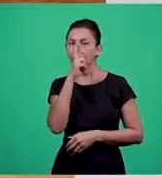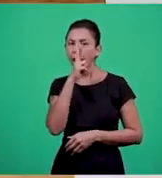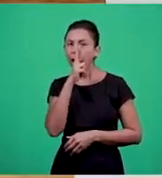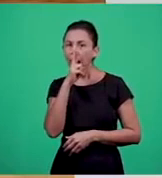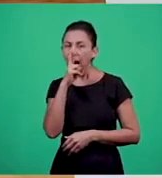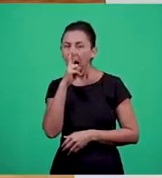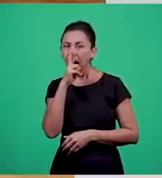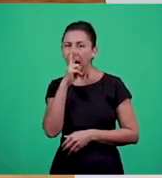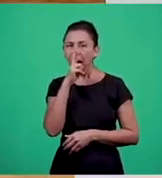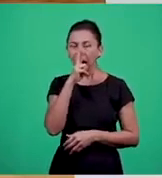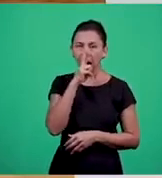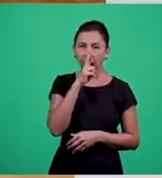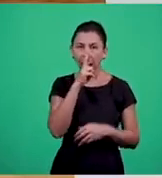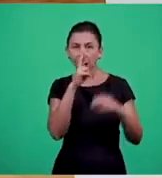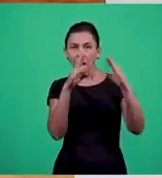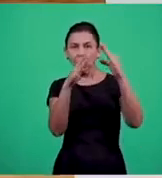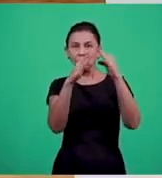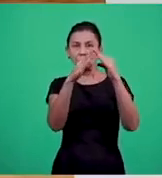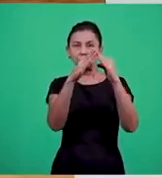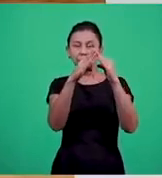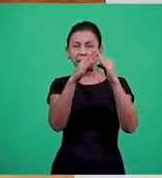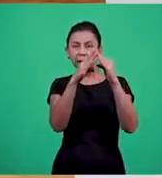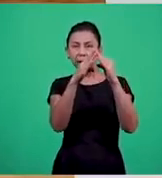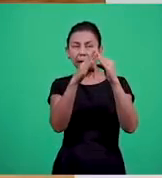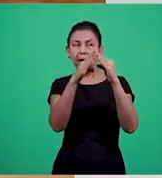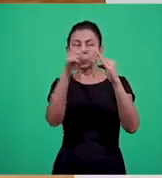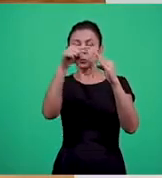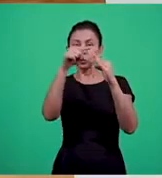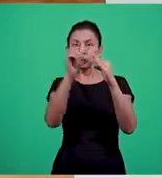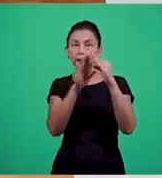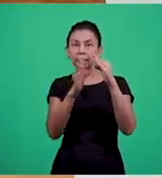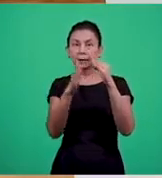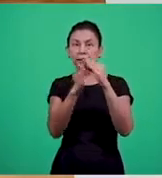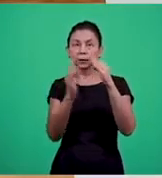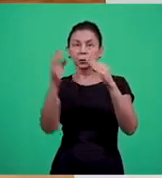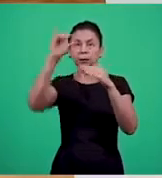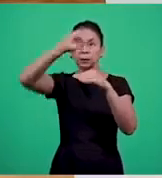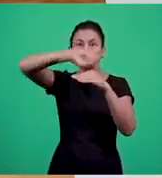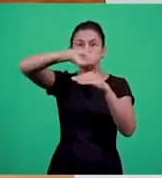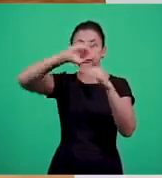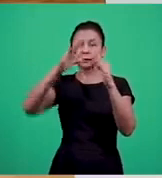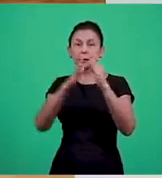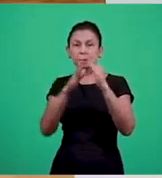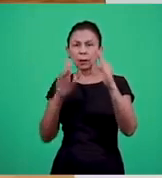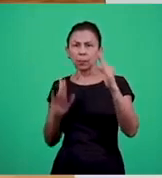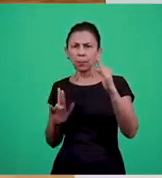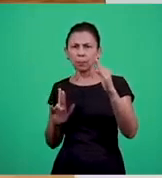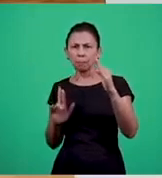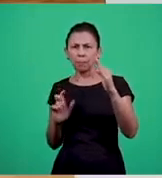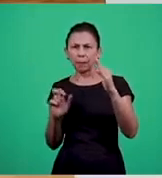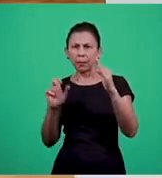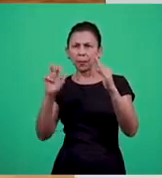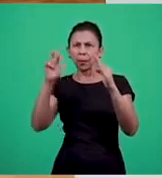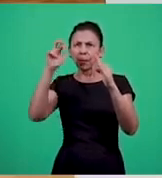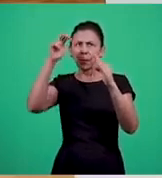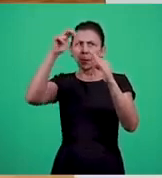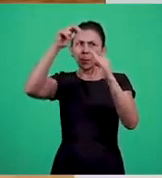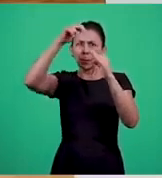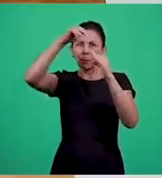Rahab. Rahab hid the spies on top the rooftop of her house.